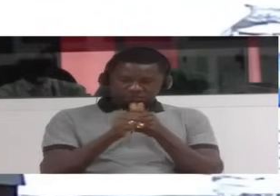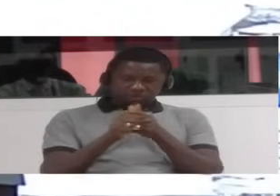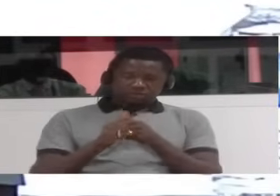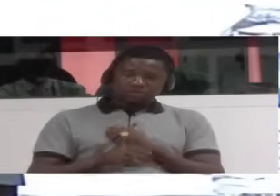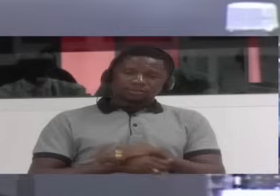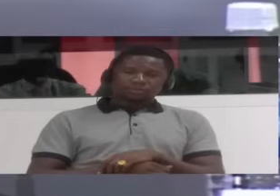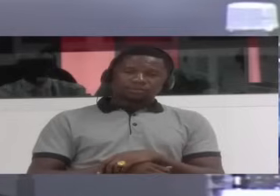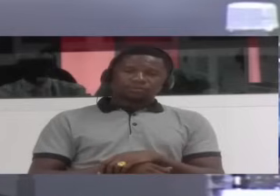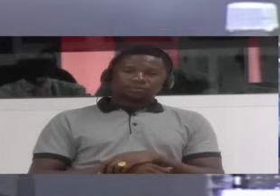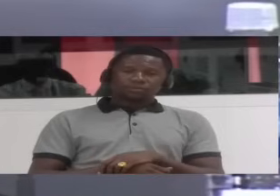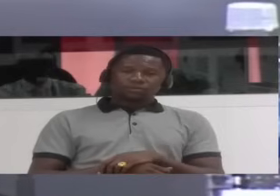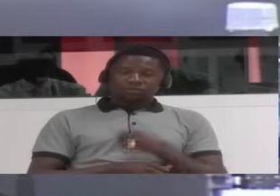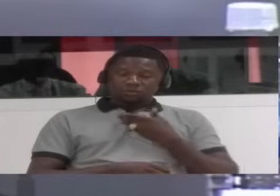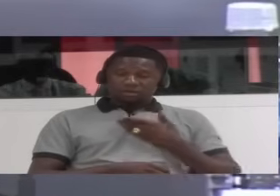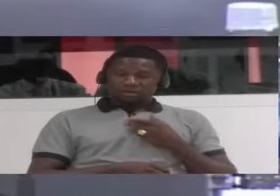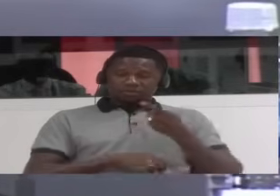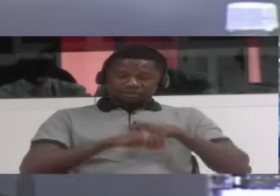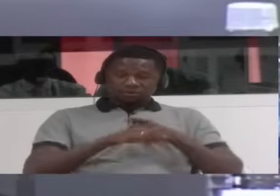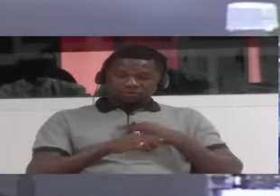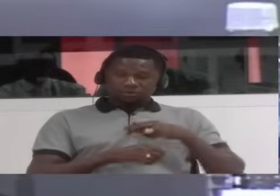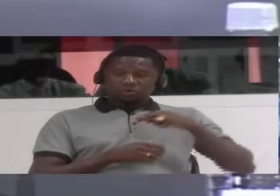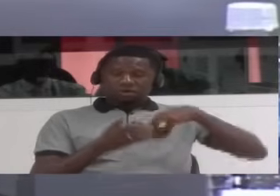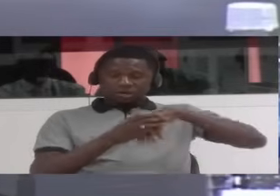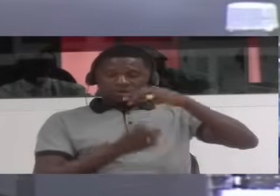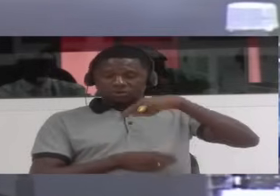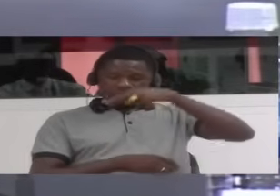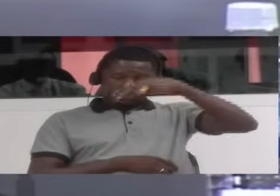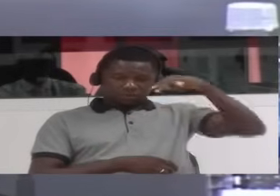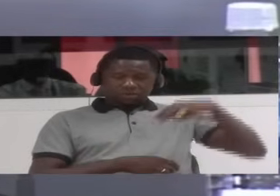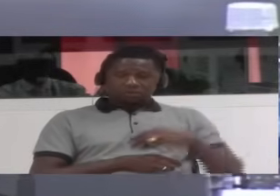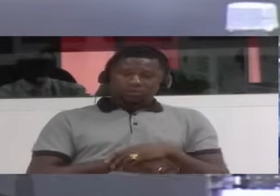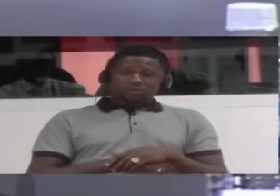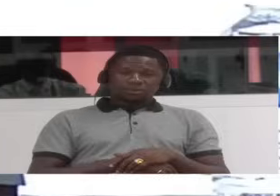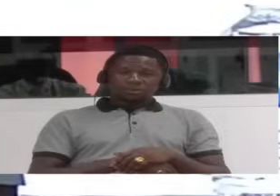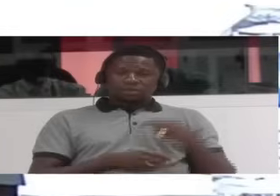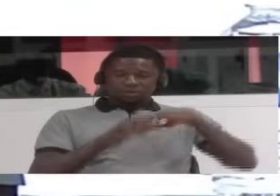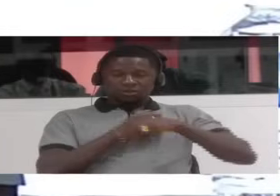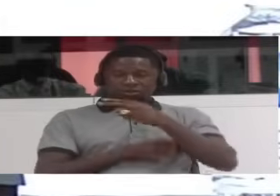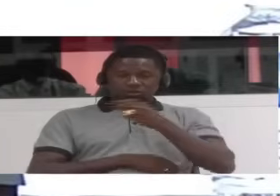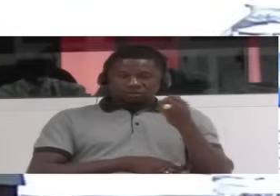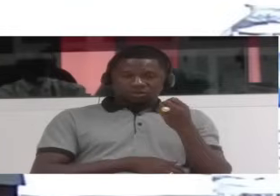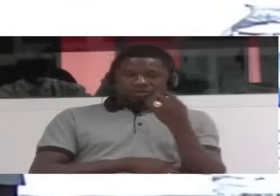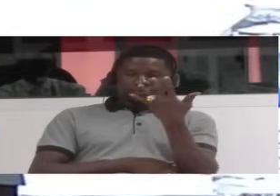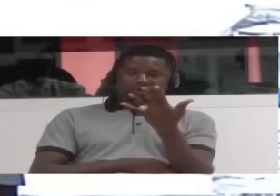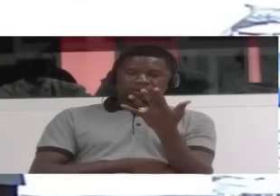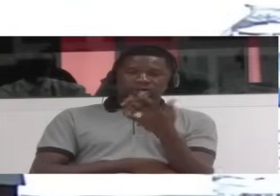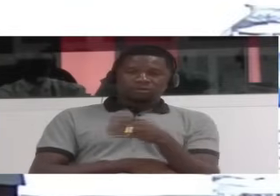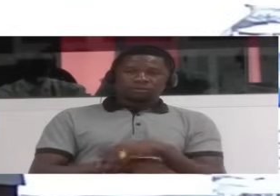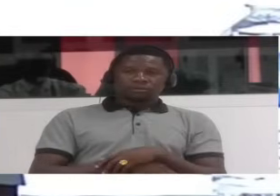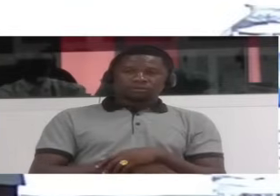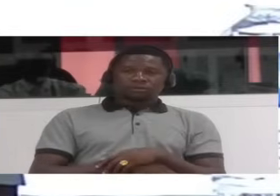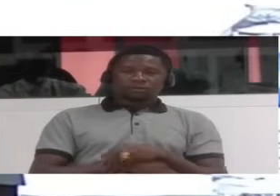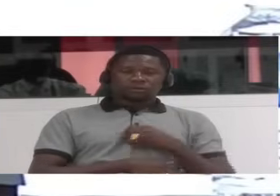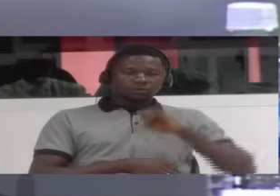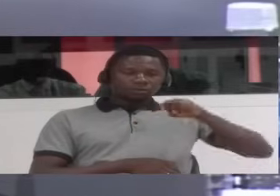Did you have occasion to go out on a mission in 2005? No, in 2005, a